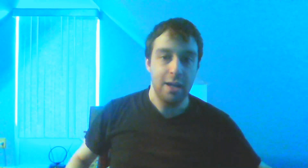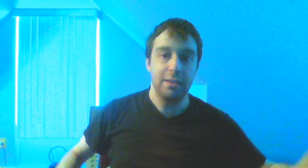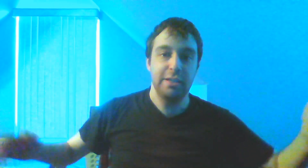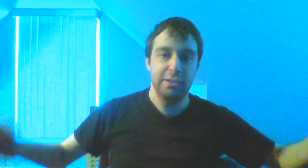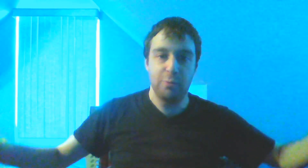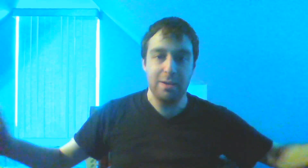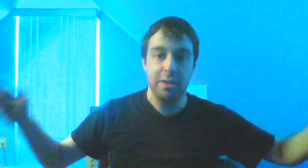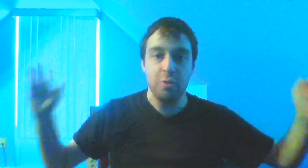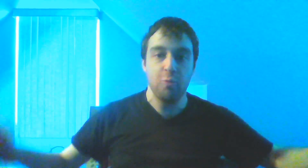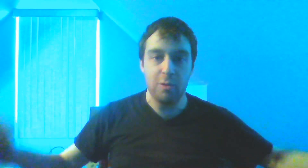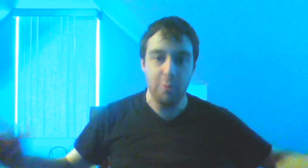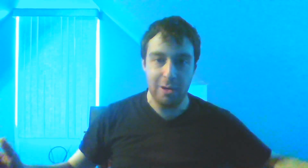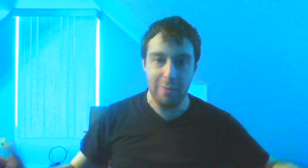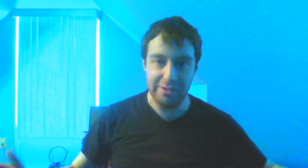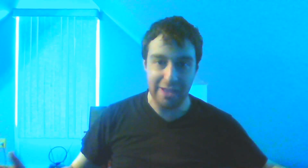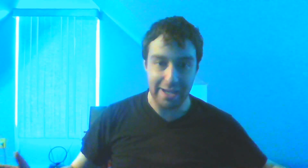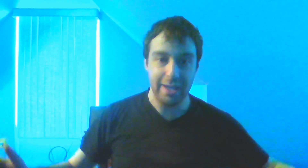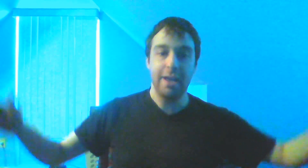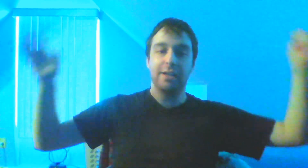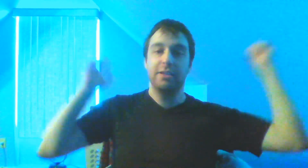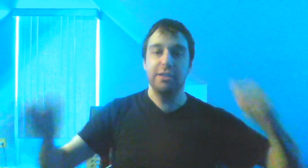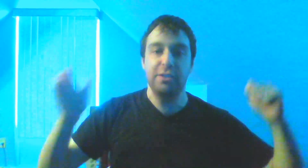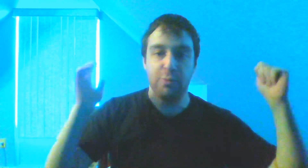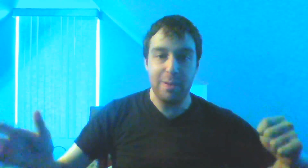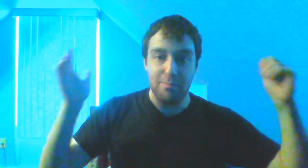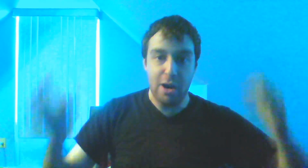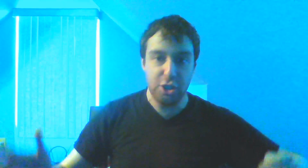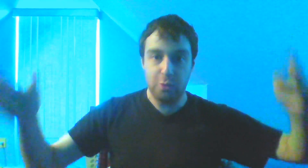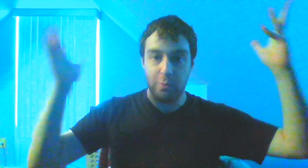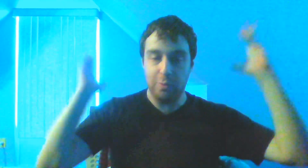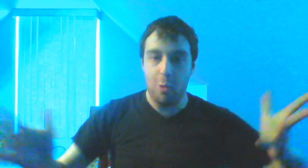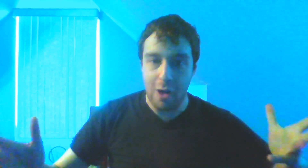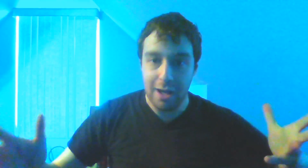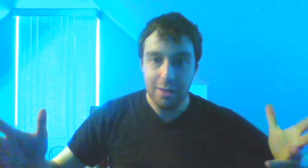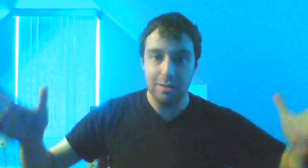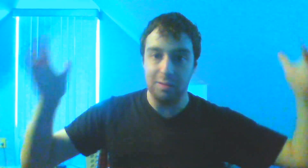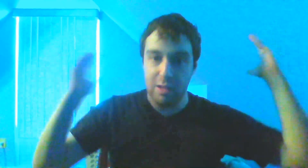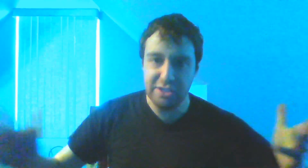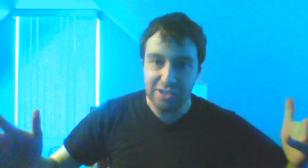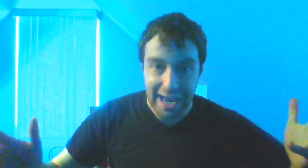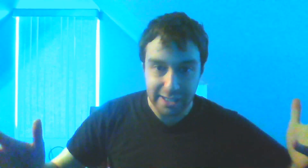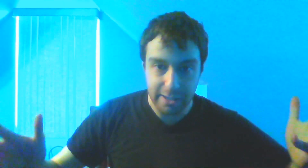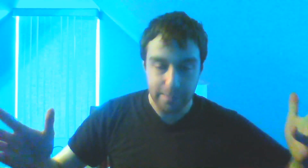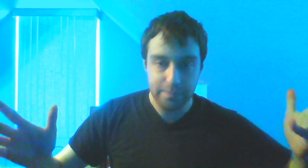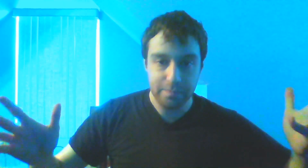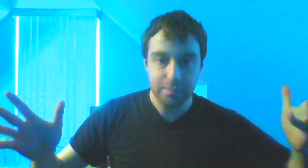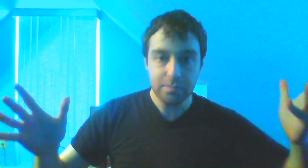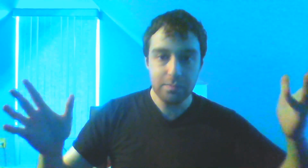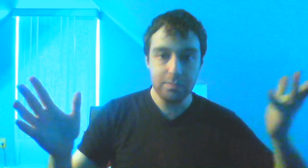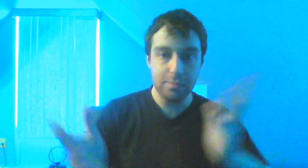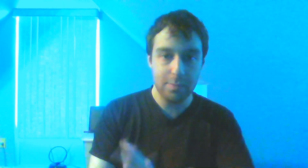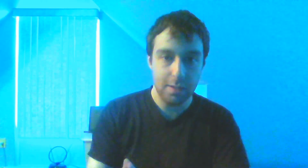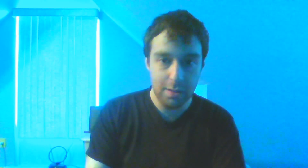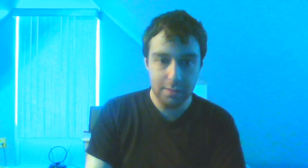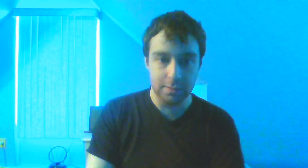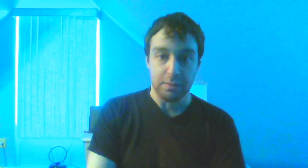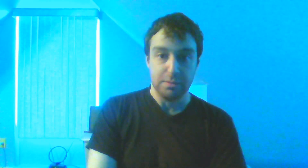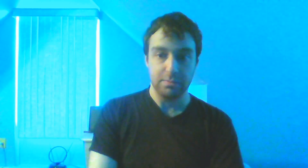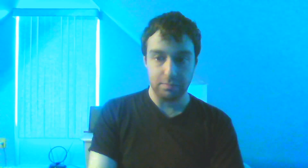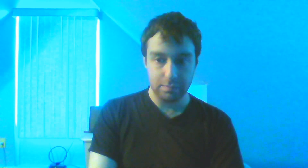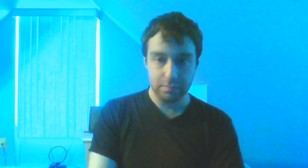is what the New World Order looks like. This is what martial law looks like.